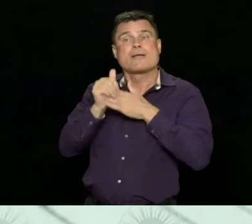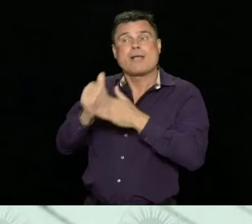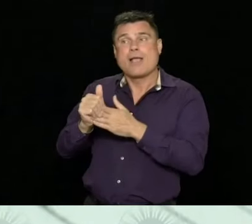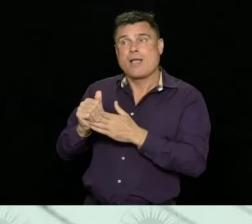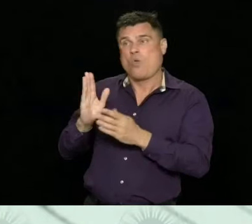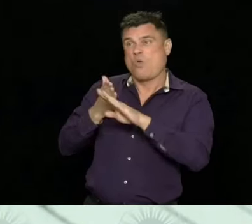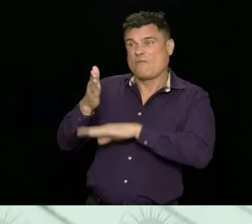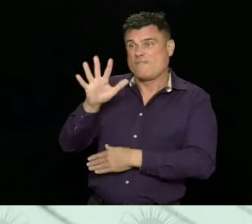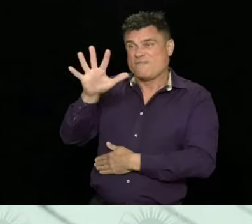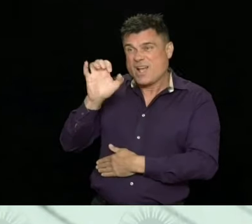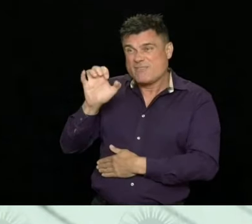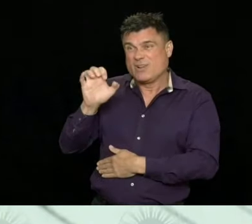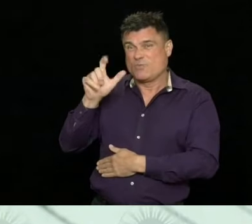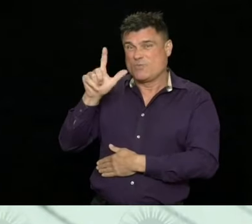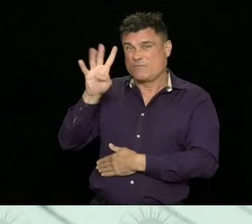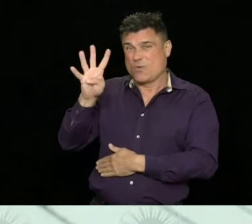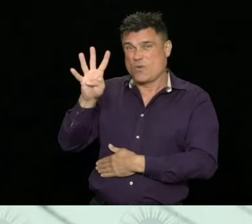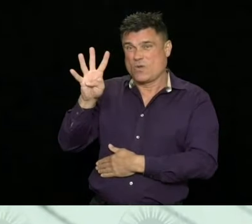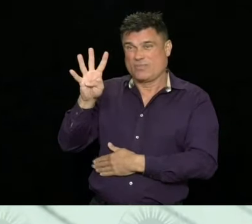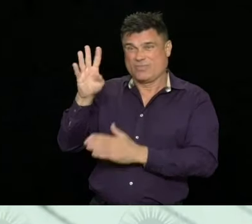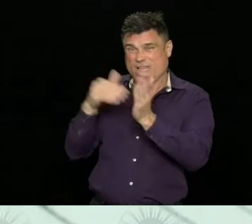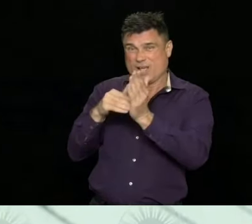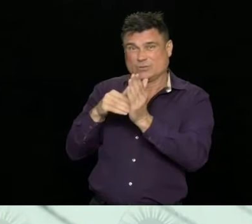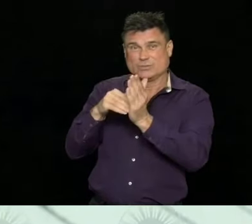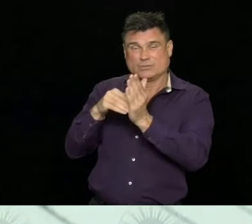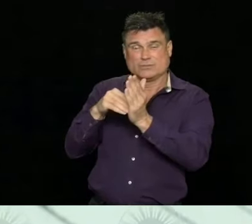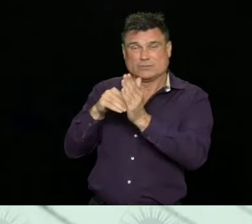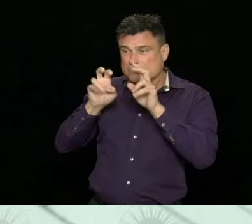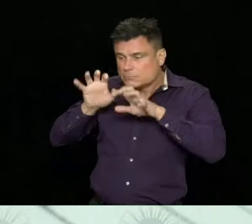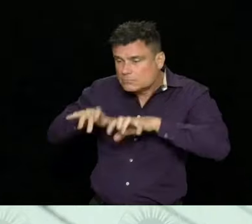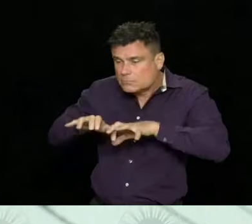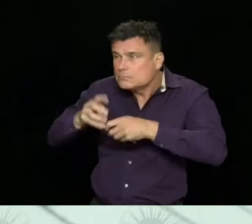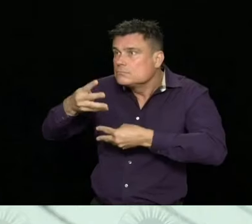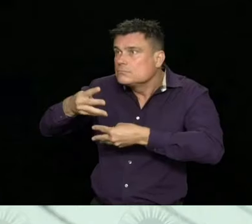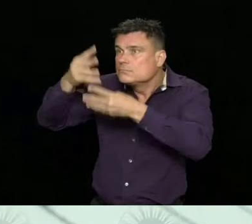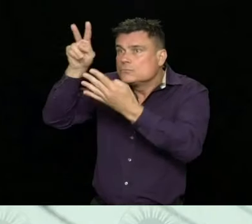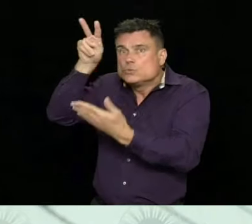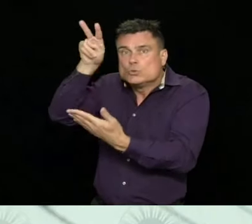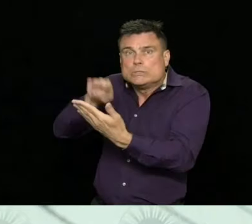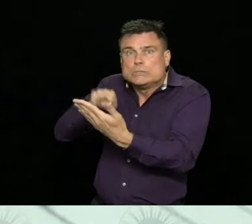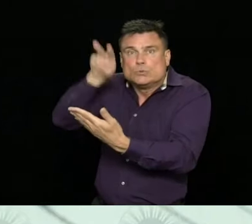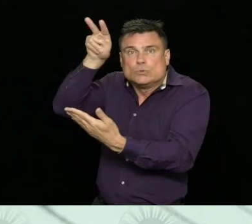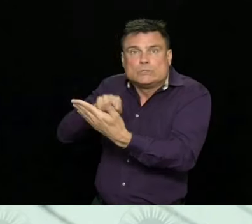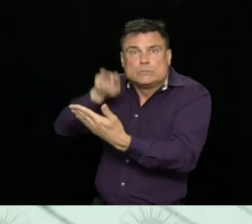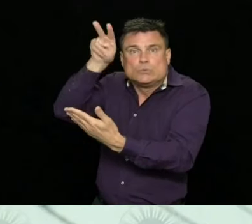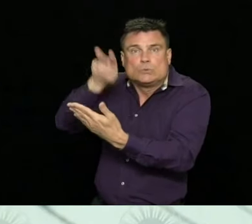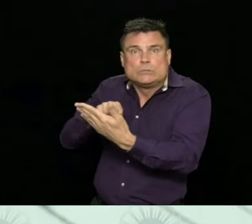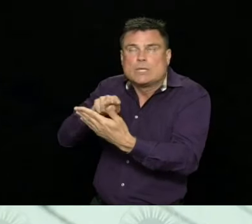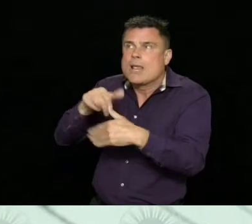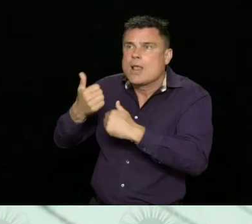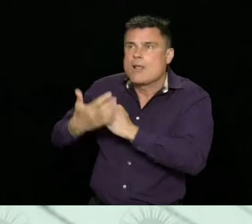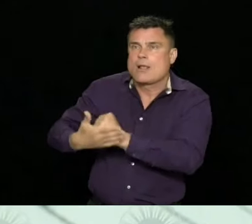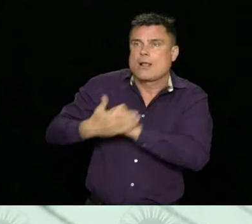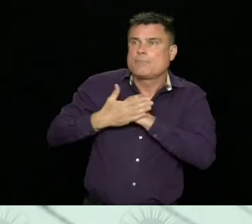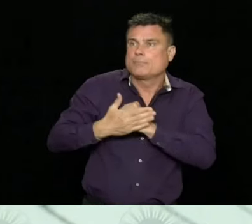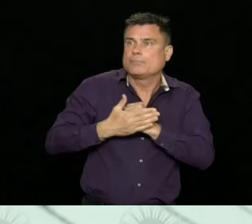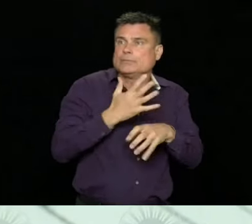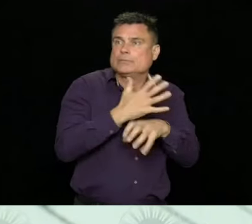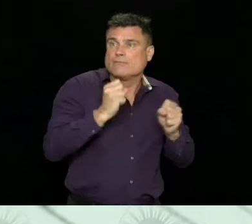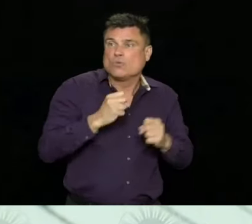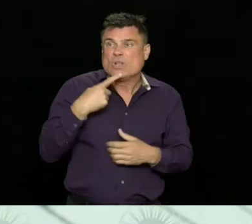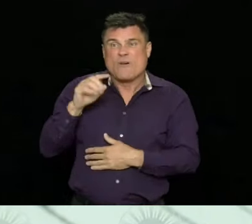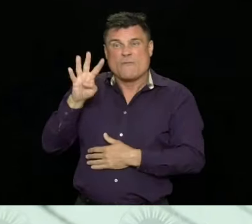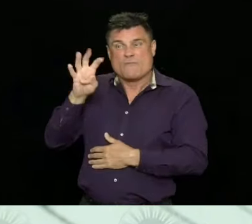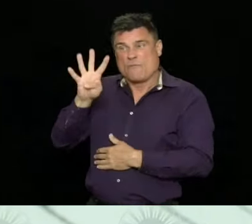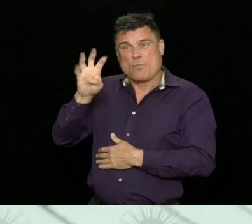440% increase in website views compared to the previous weeks of 97,000. It certainly highlights